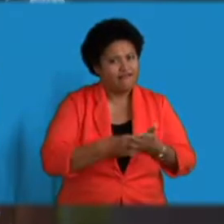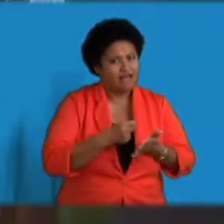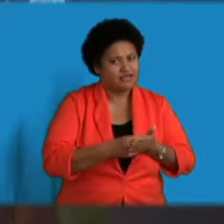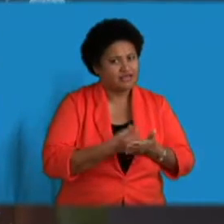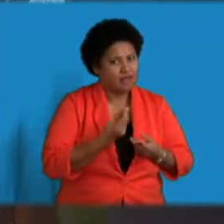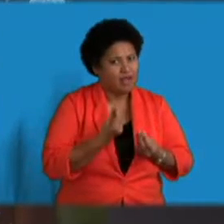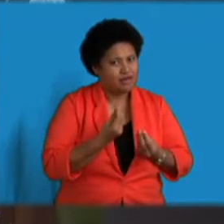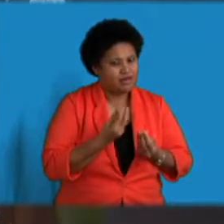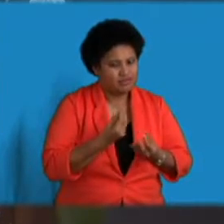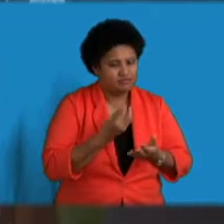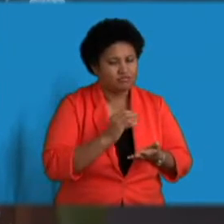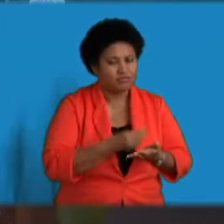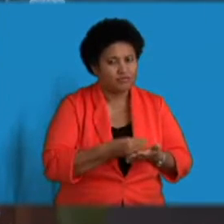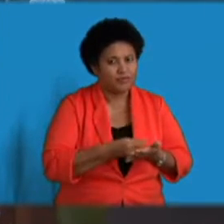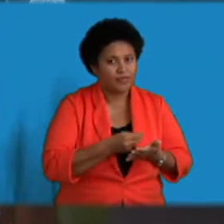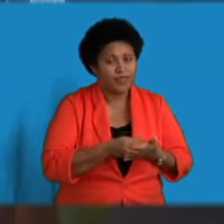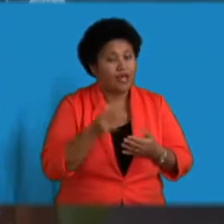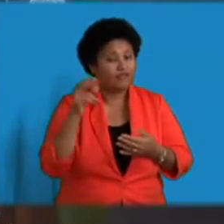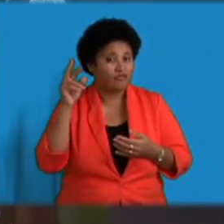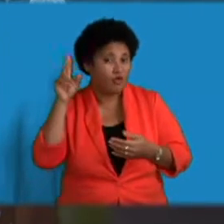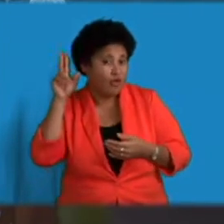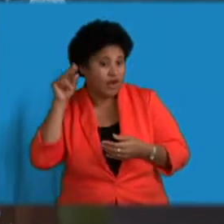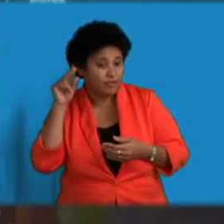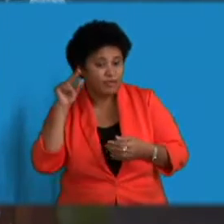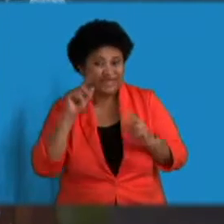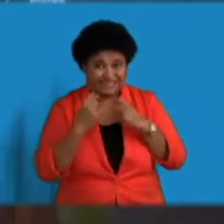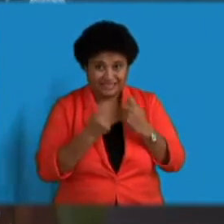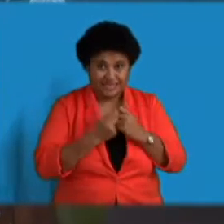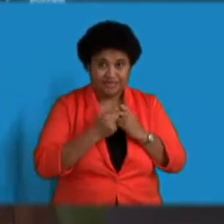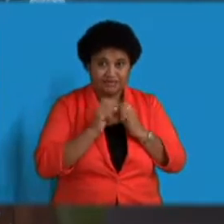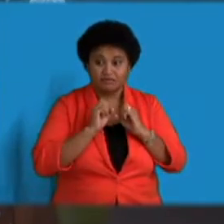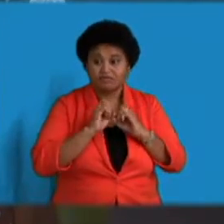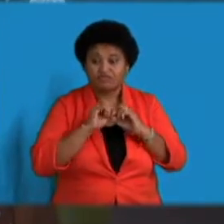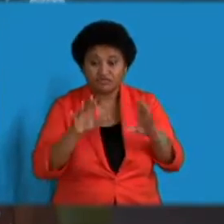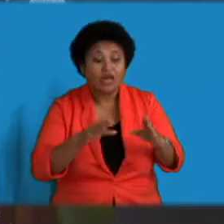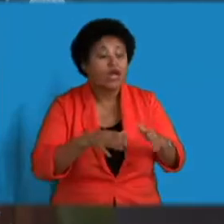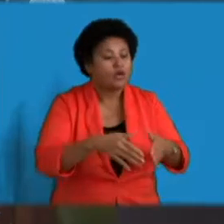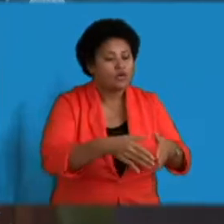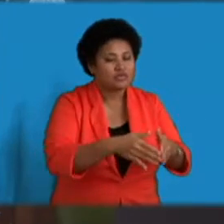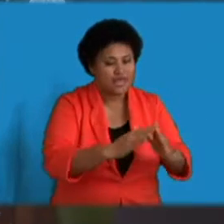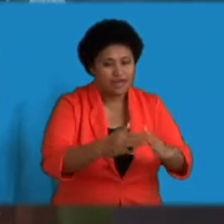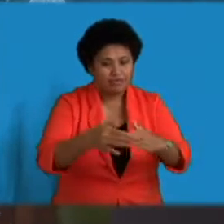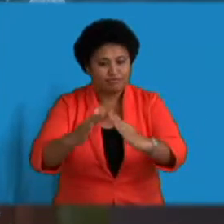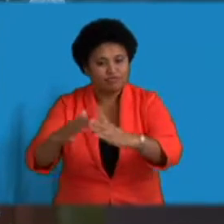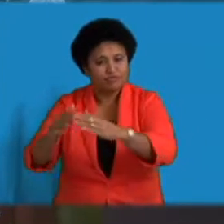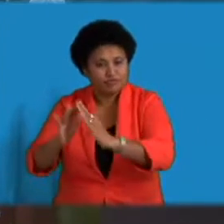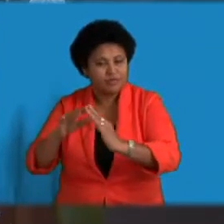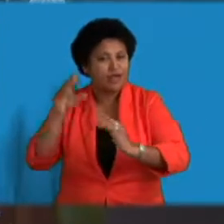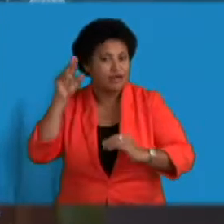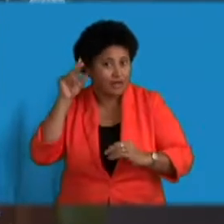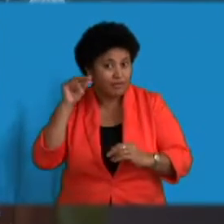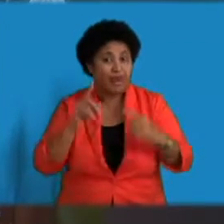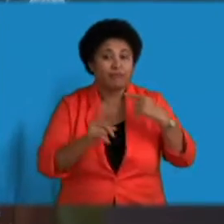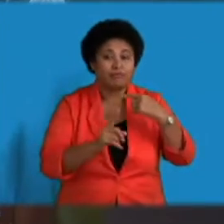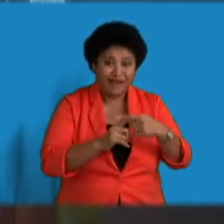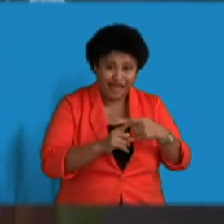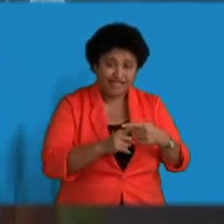where when our library team, Madam Speaker, our library team goes out to set up the library, we also provide